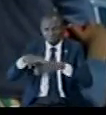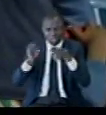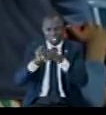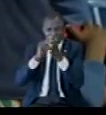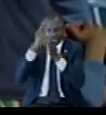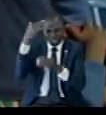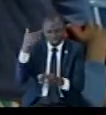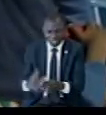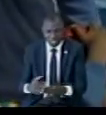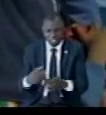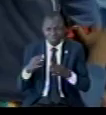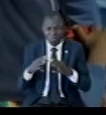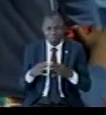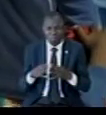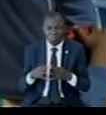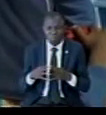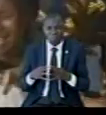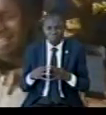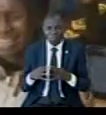name.